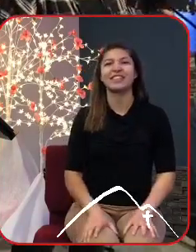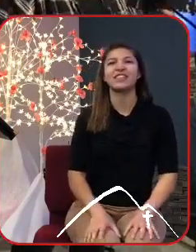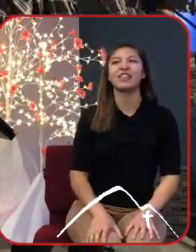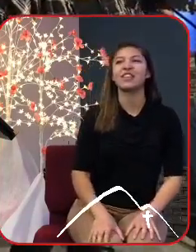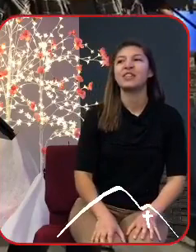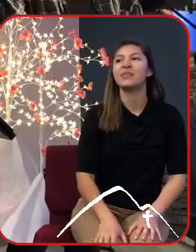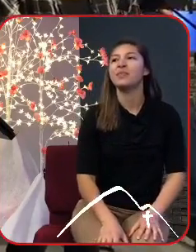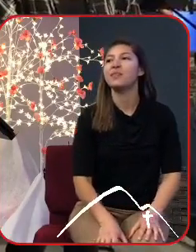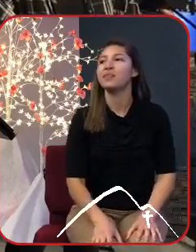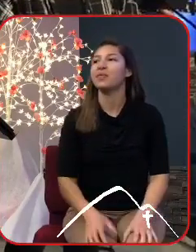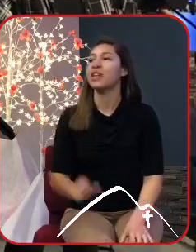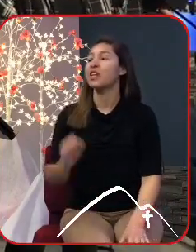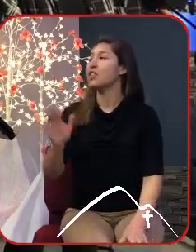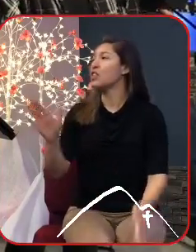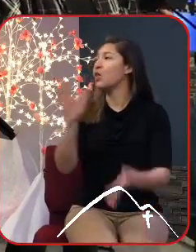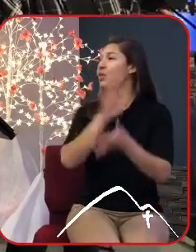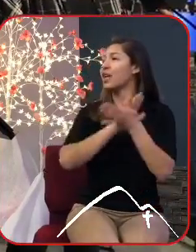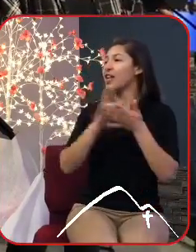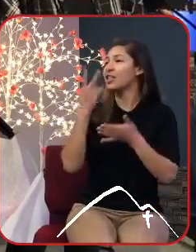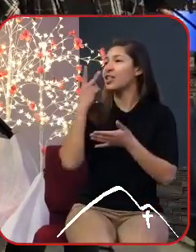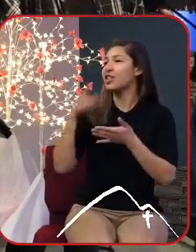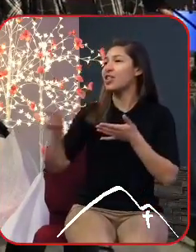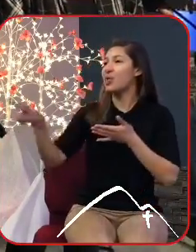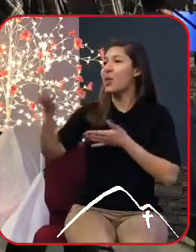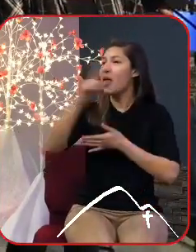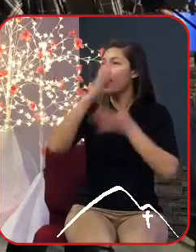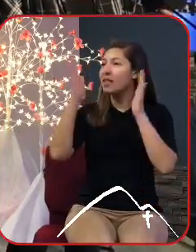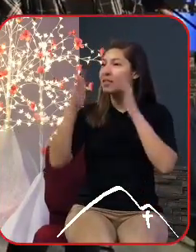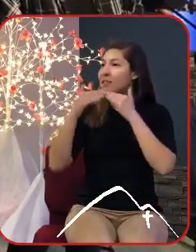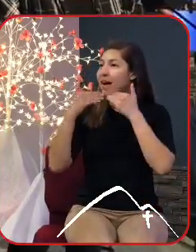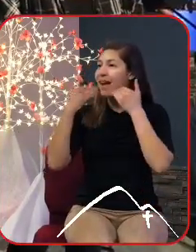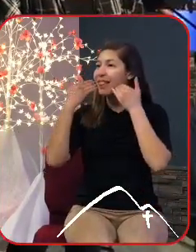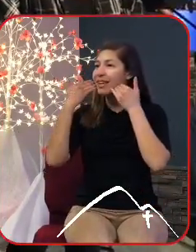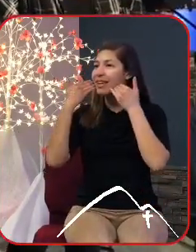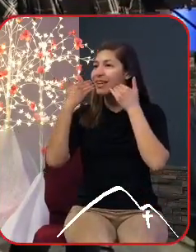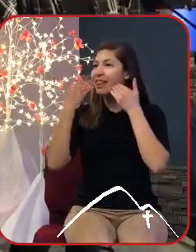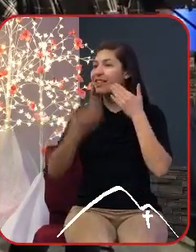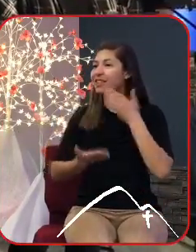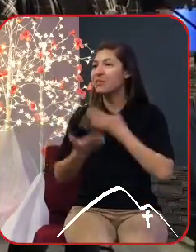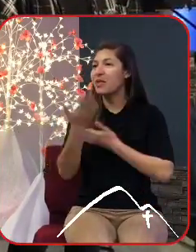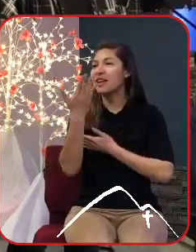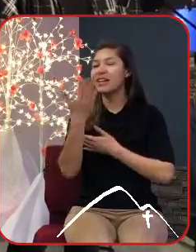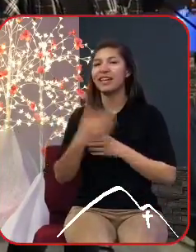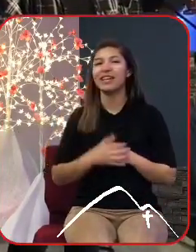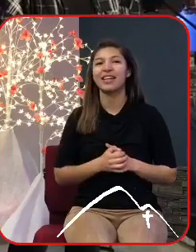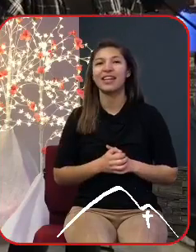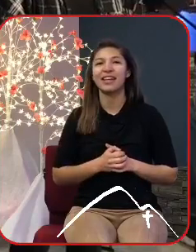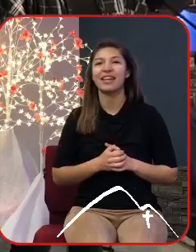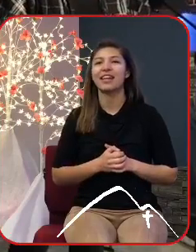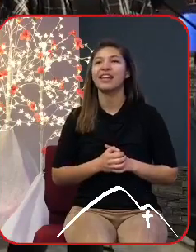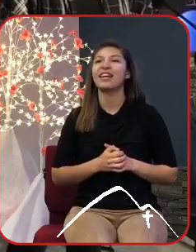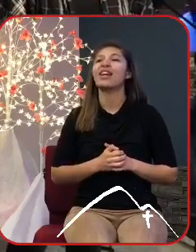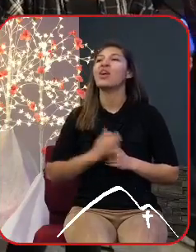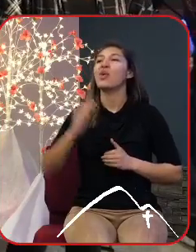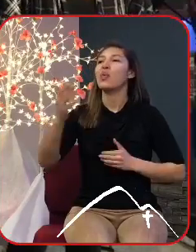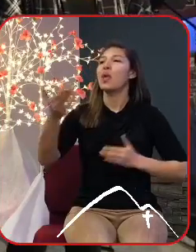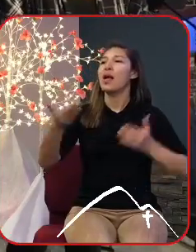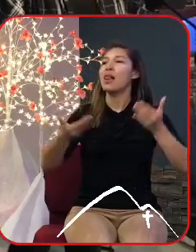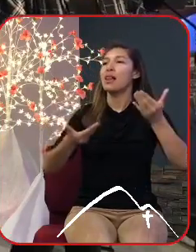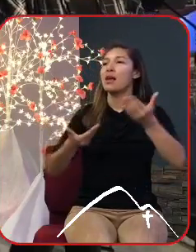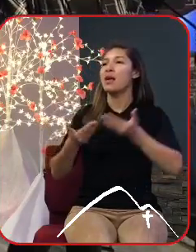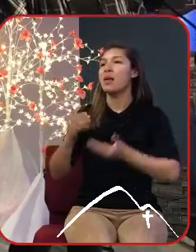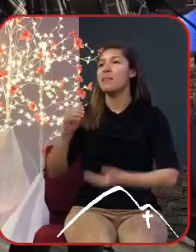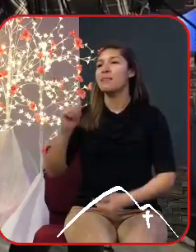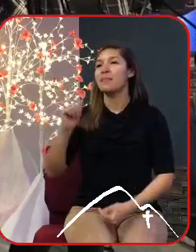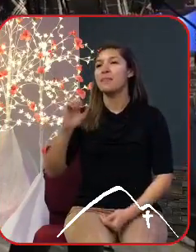It's so good to see so many smiling faces this morning. And I want to welcome you to Ascent Bible